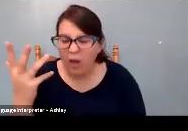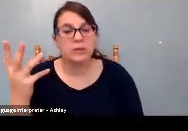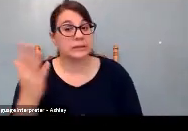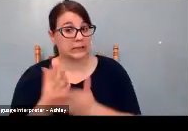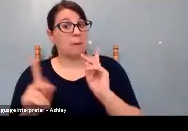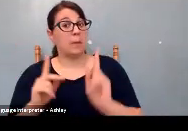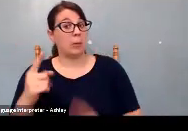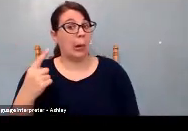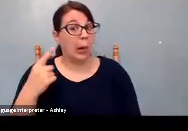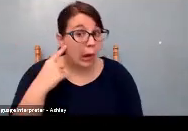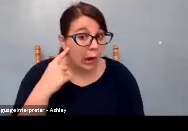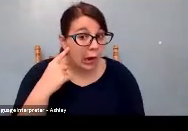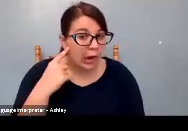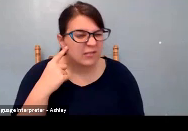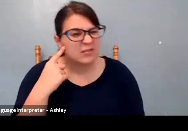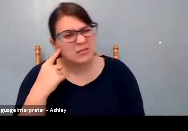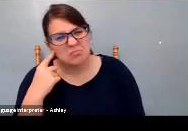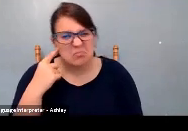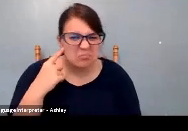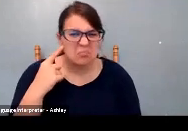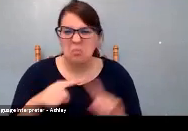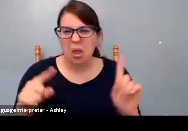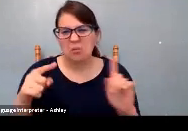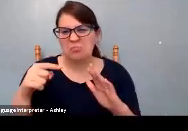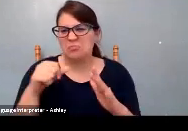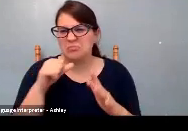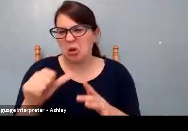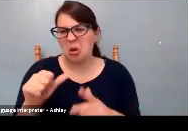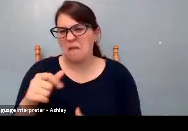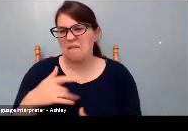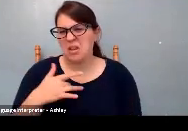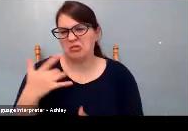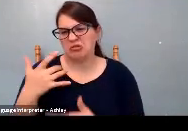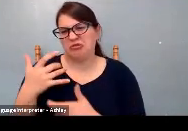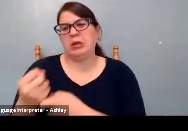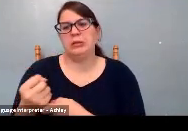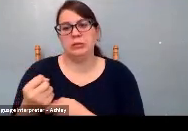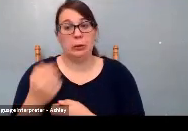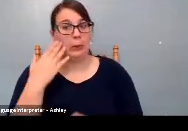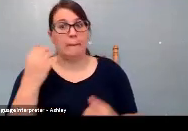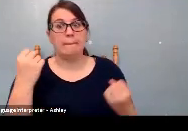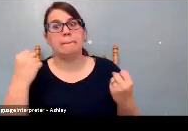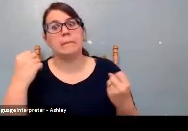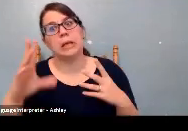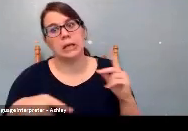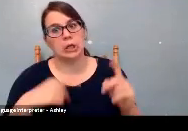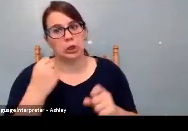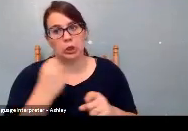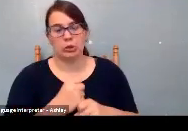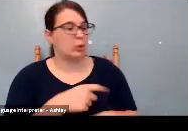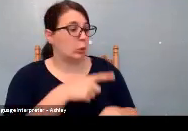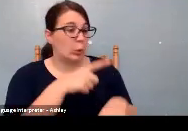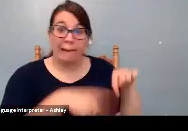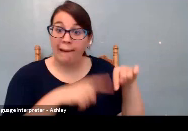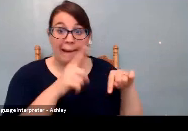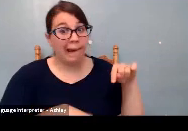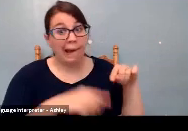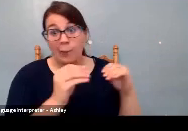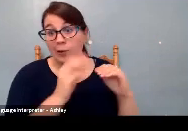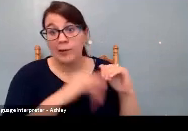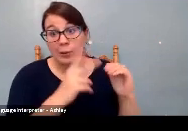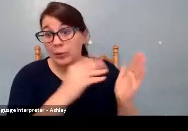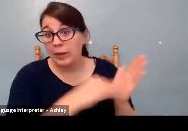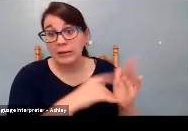about it, they just don't know much about it. They don't necessarily trust it, because all these years they've been told that they cannot save more than